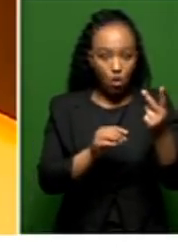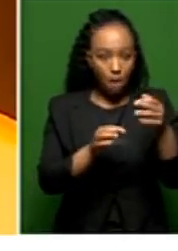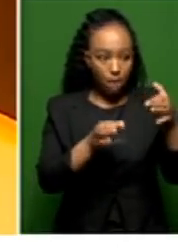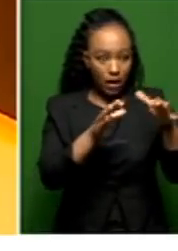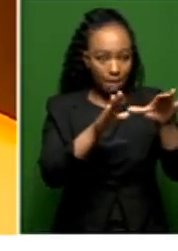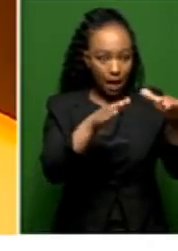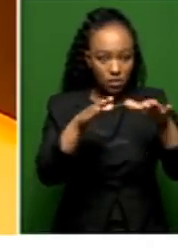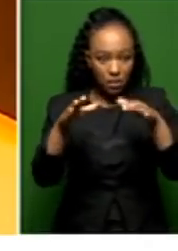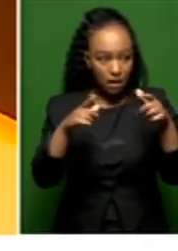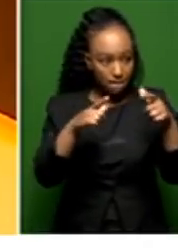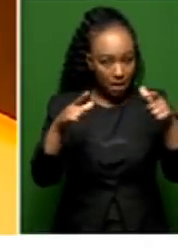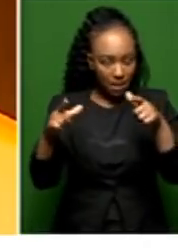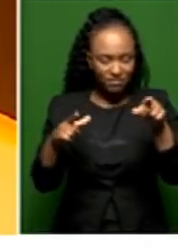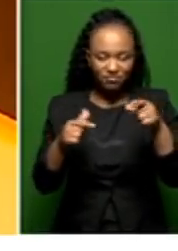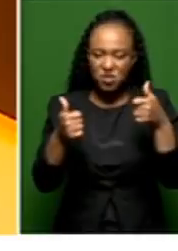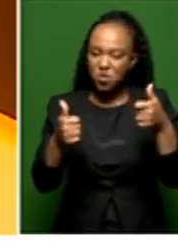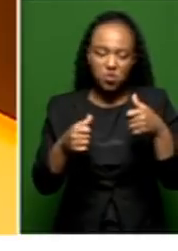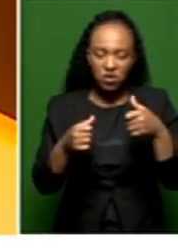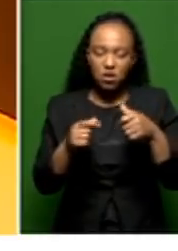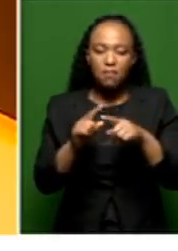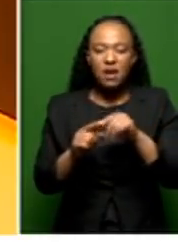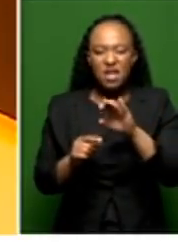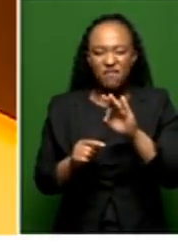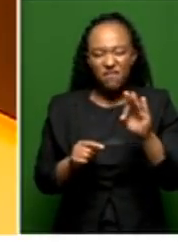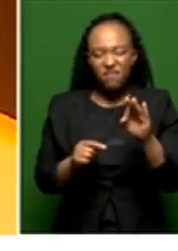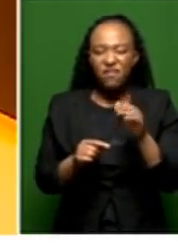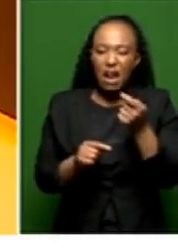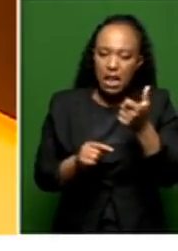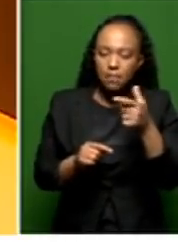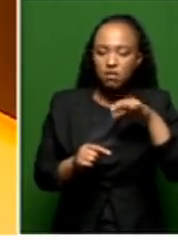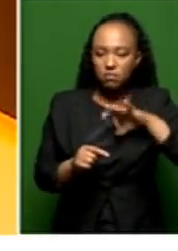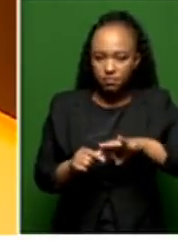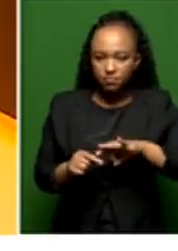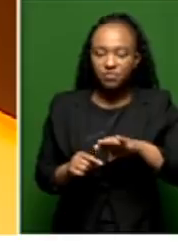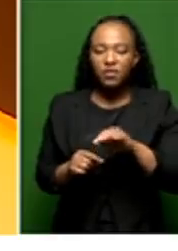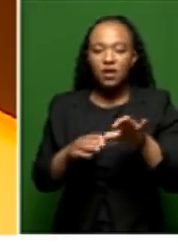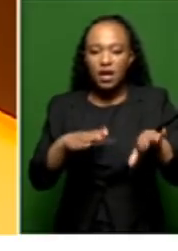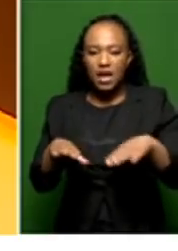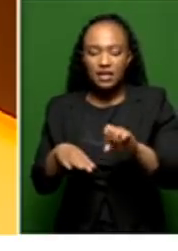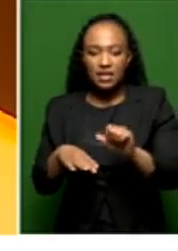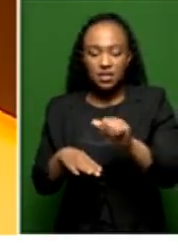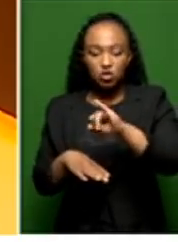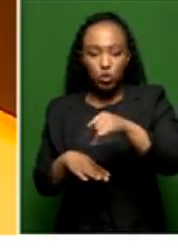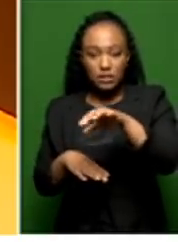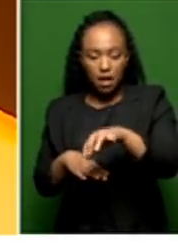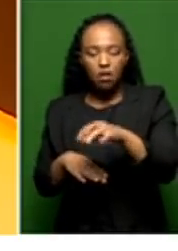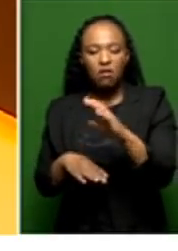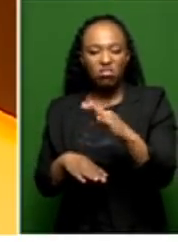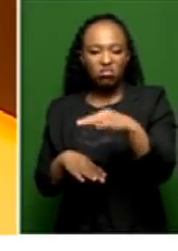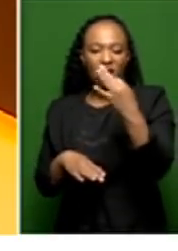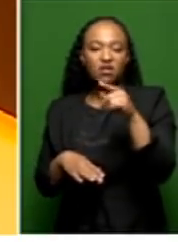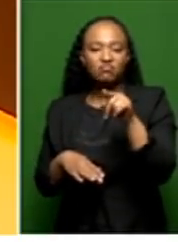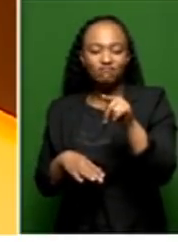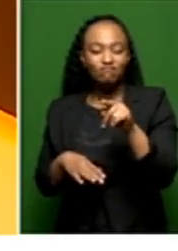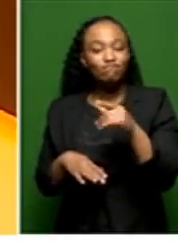parties. Some gains for the EFF, the Action SA, third in Johannesburg, so that'll be an